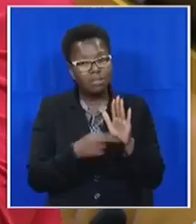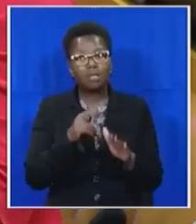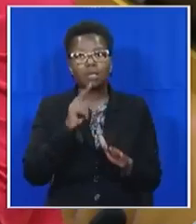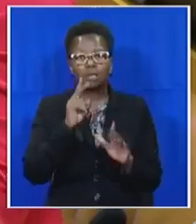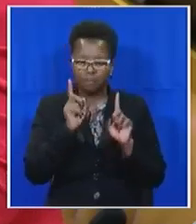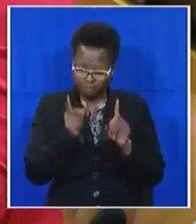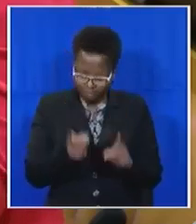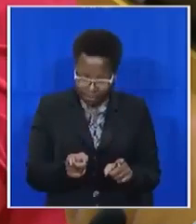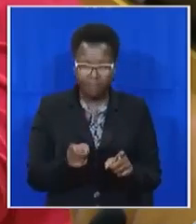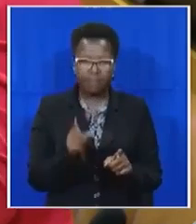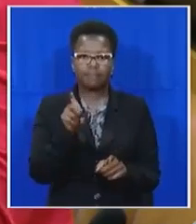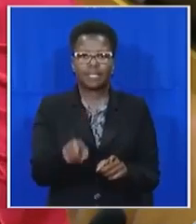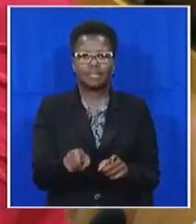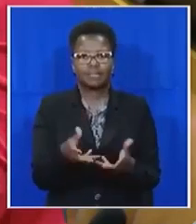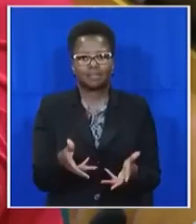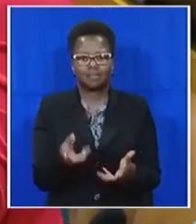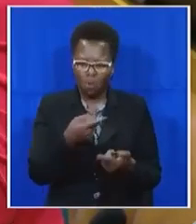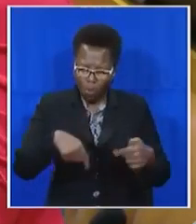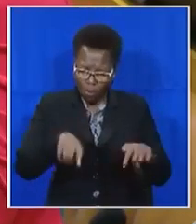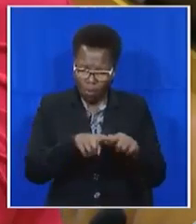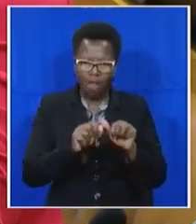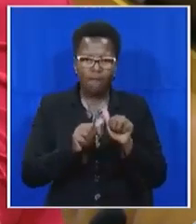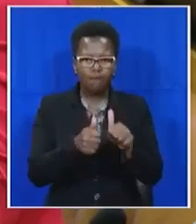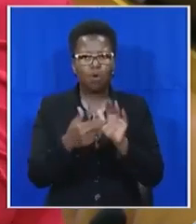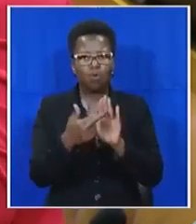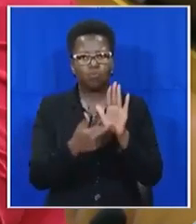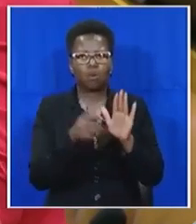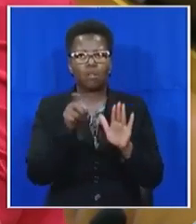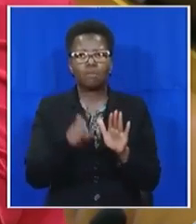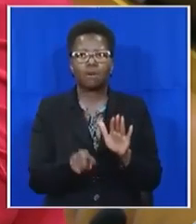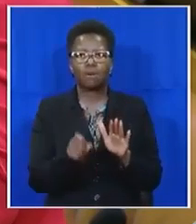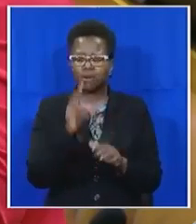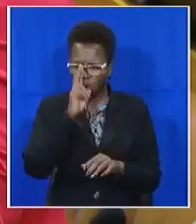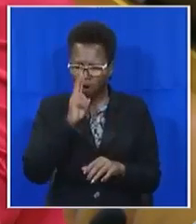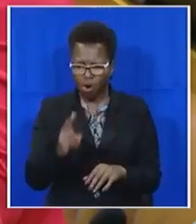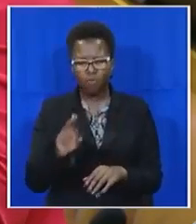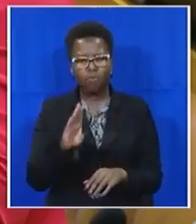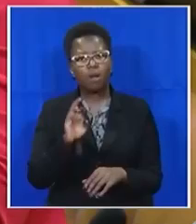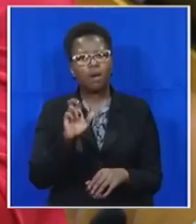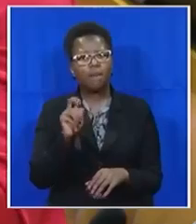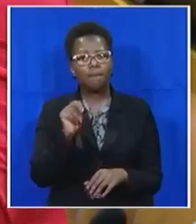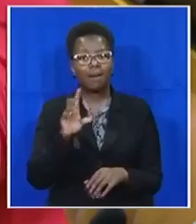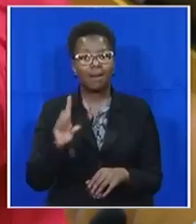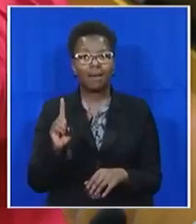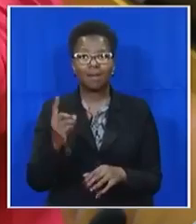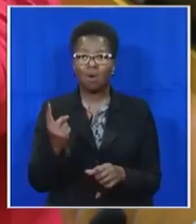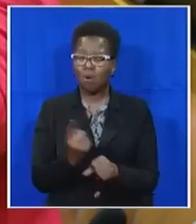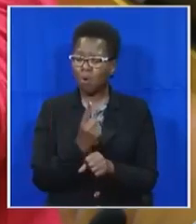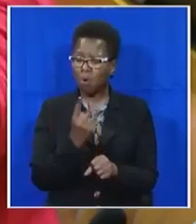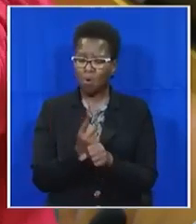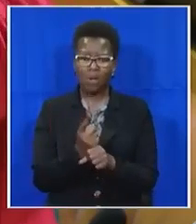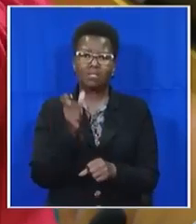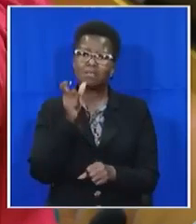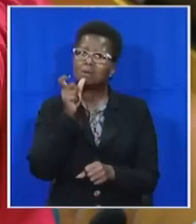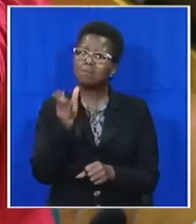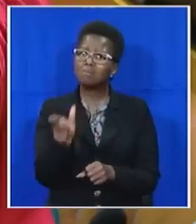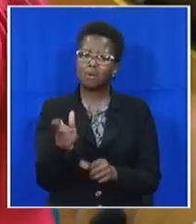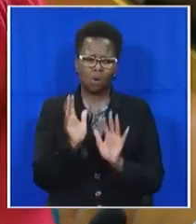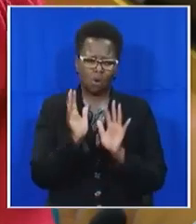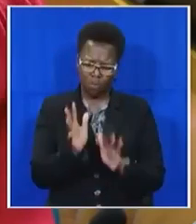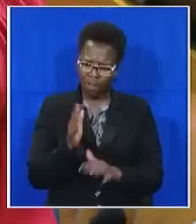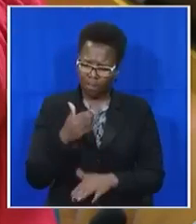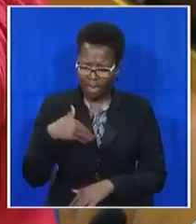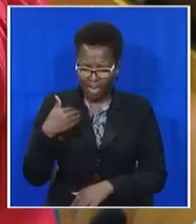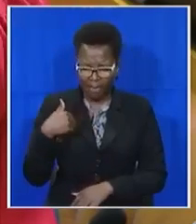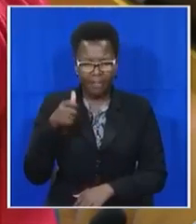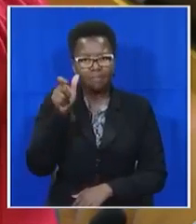of order. And Honorable Kola Barnett is never short of things to say. She would be the happiest person